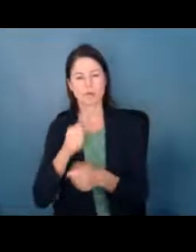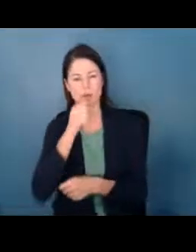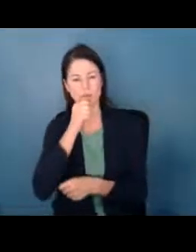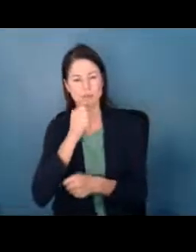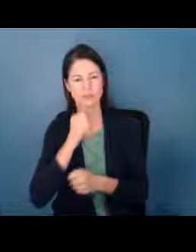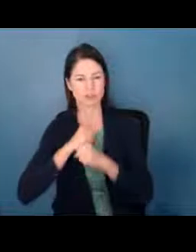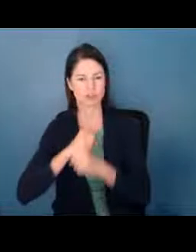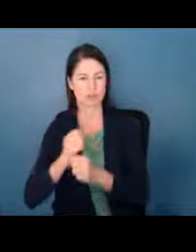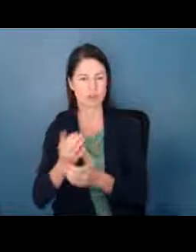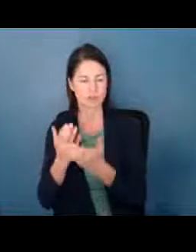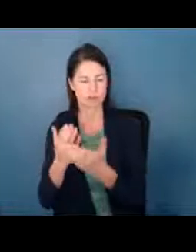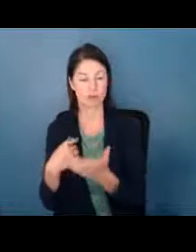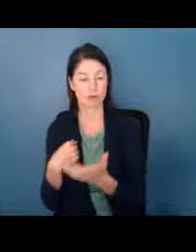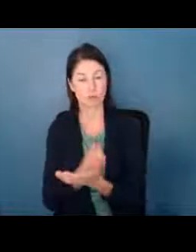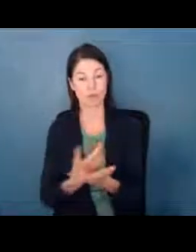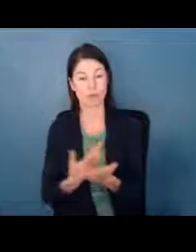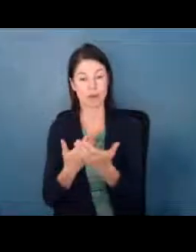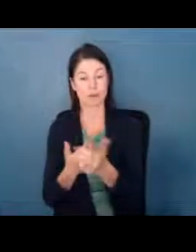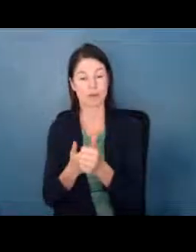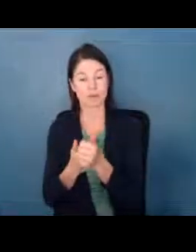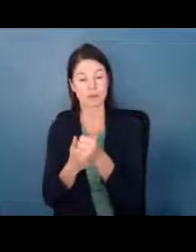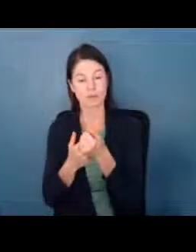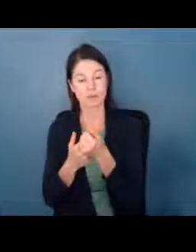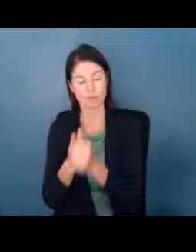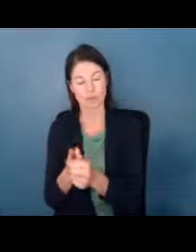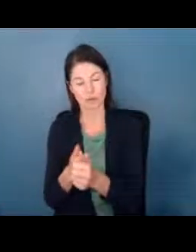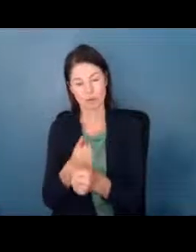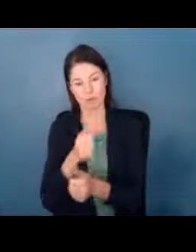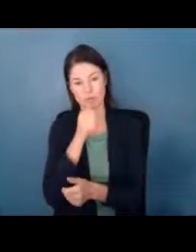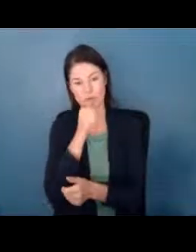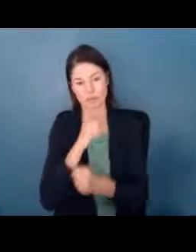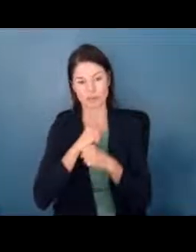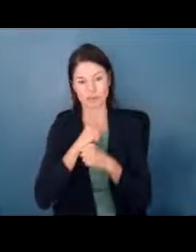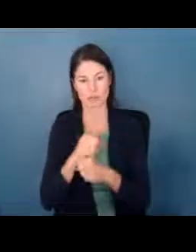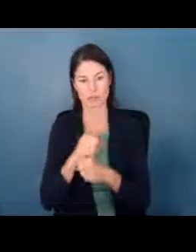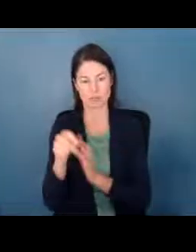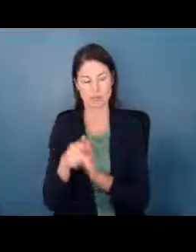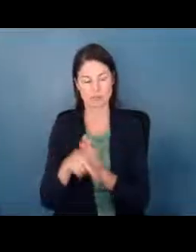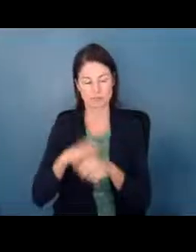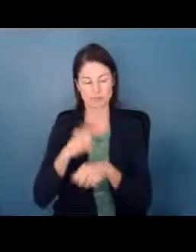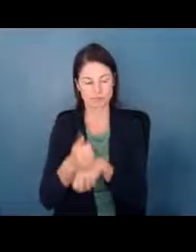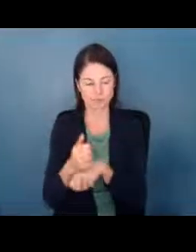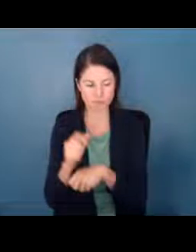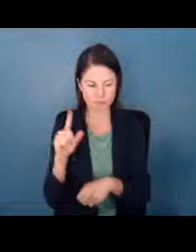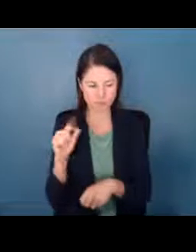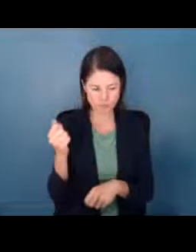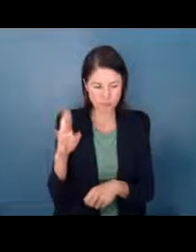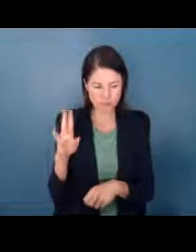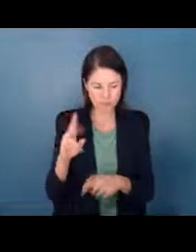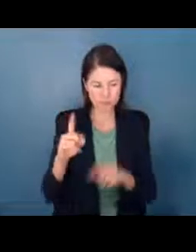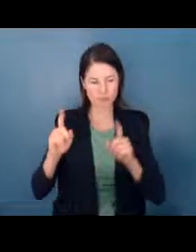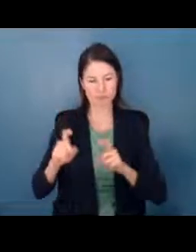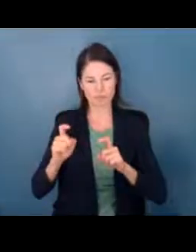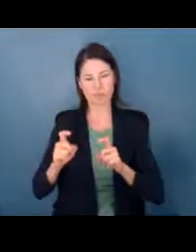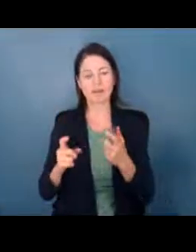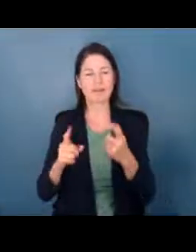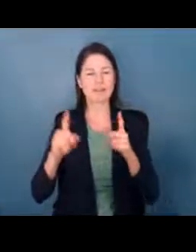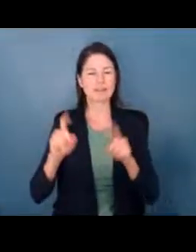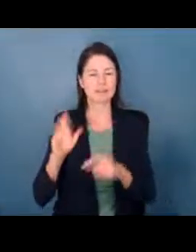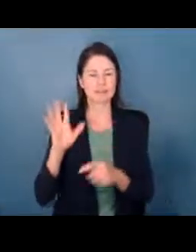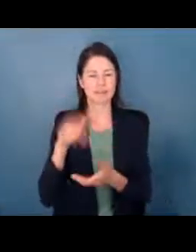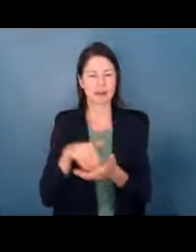We're recommending to follow the privacy and security policy that was established as part of the 2017 pilot that tested 5,000 vehicles